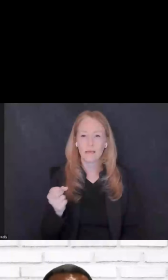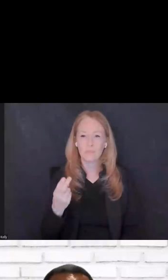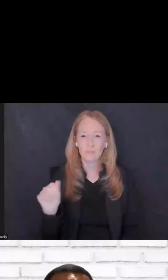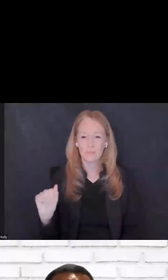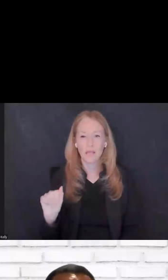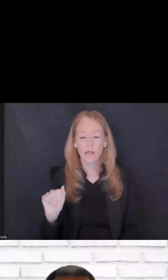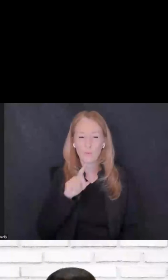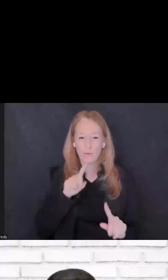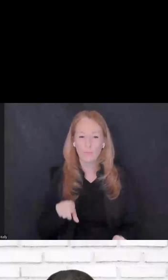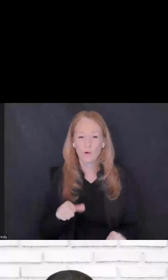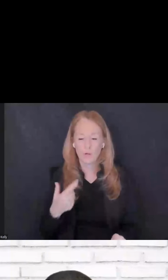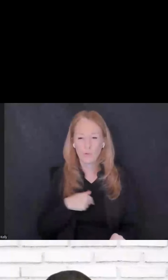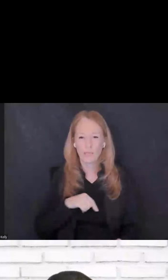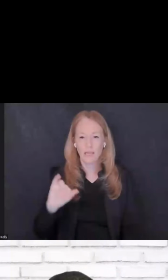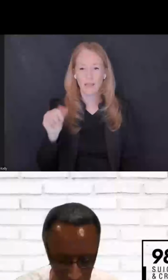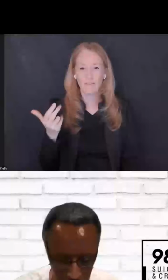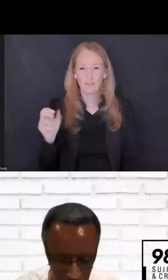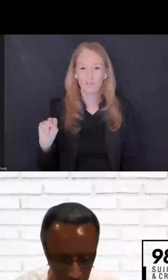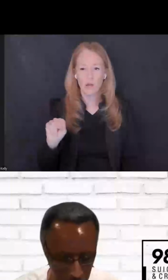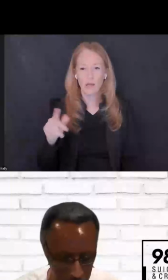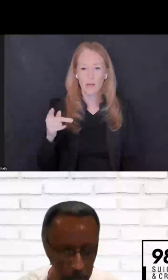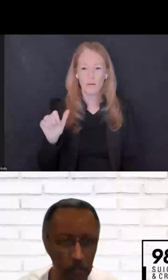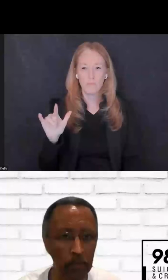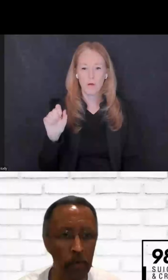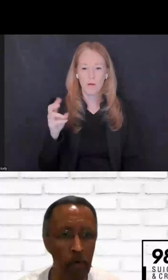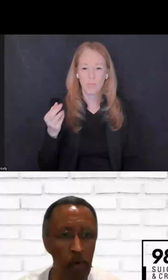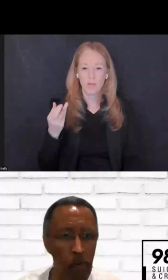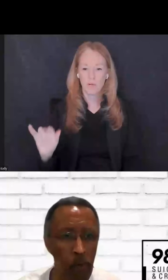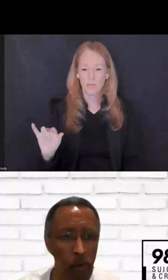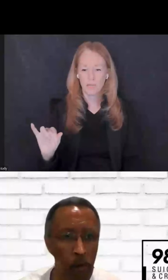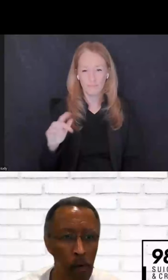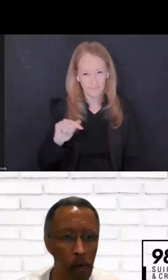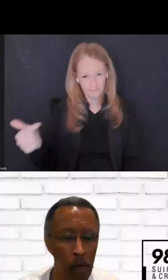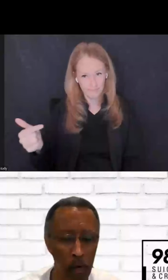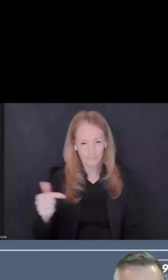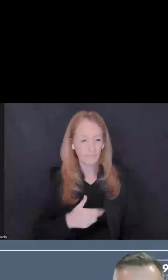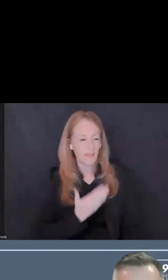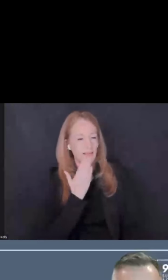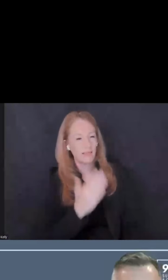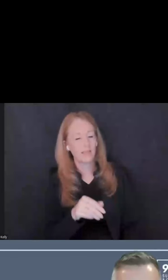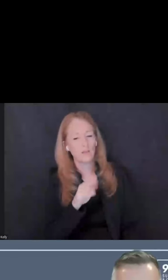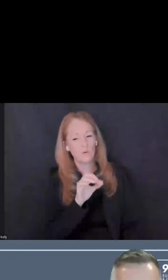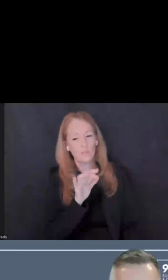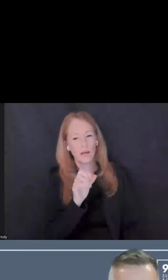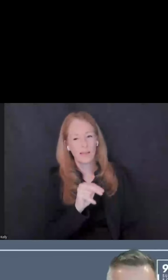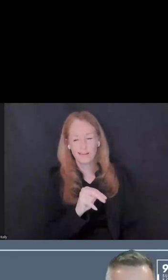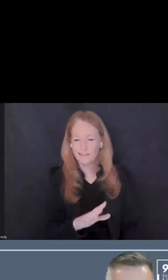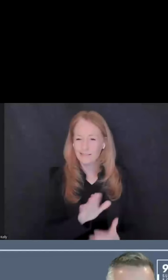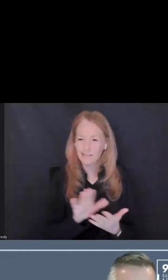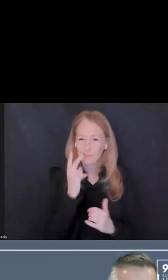John Palmieri. So Dr. Palmieri, will you go forward, please? Thanks, Brian. Good to see